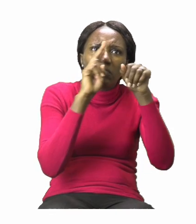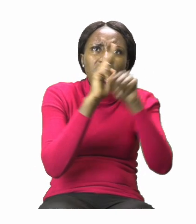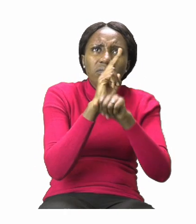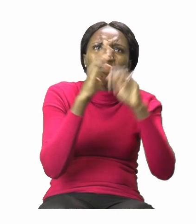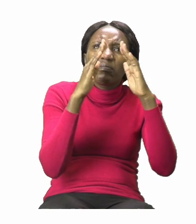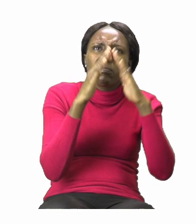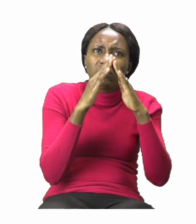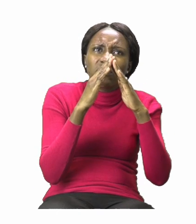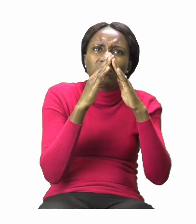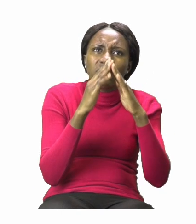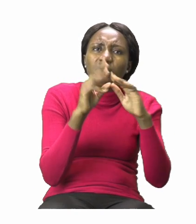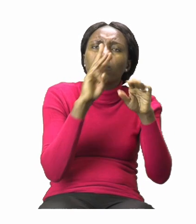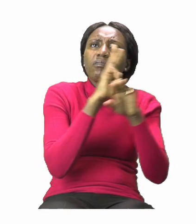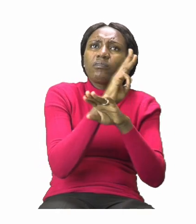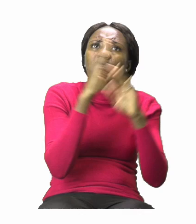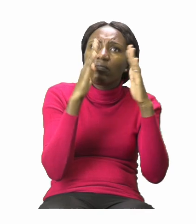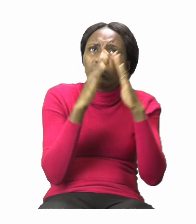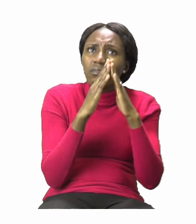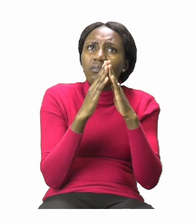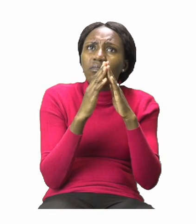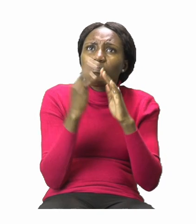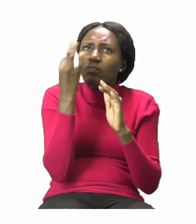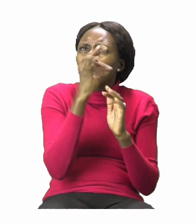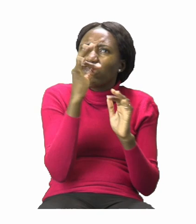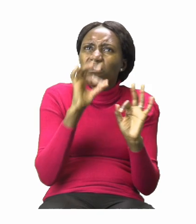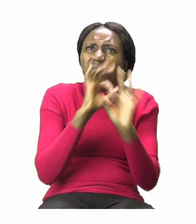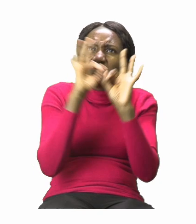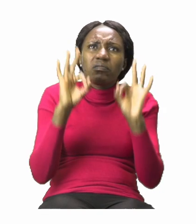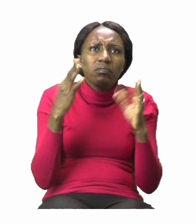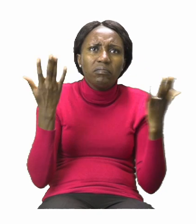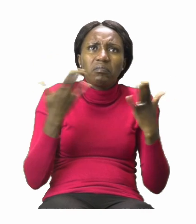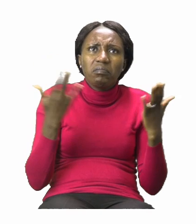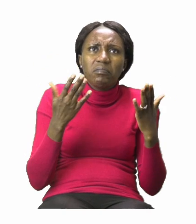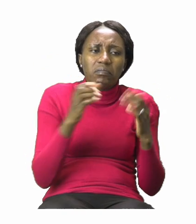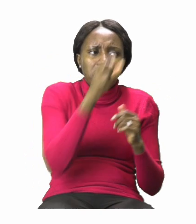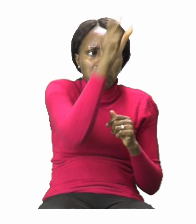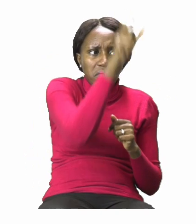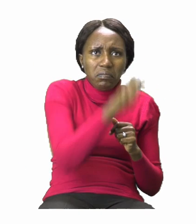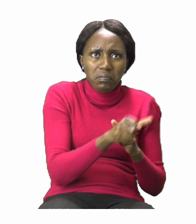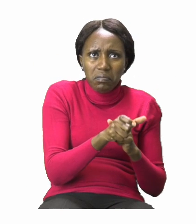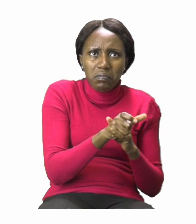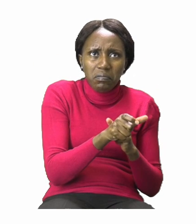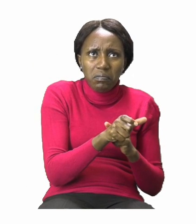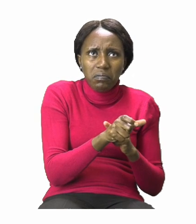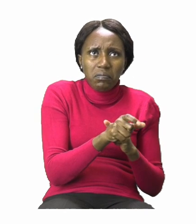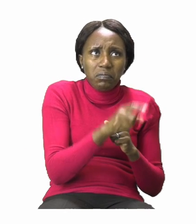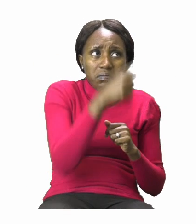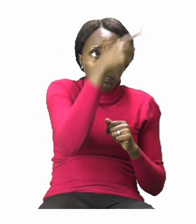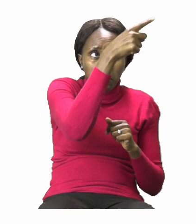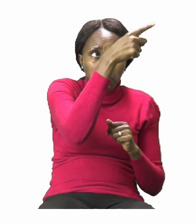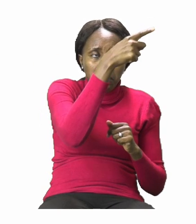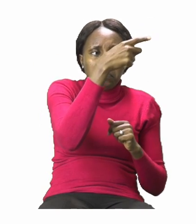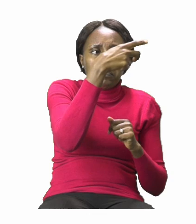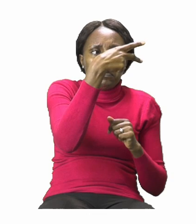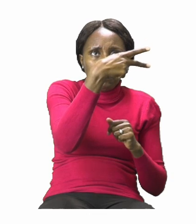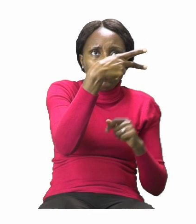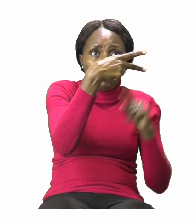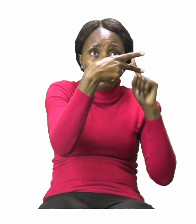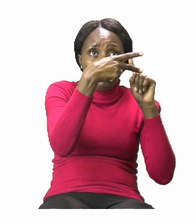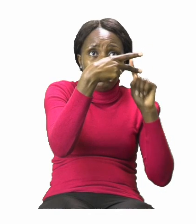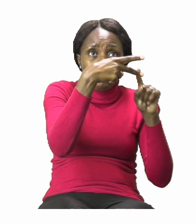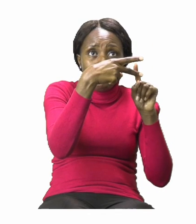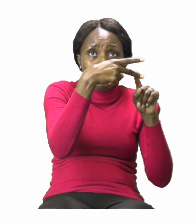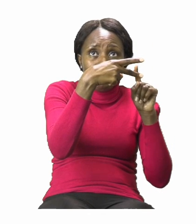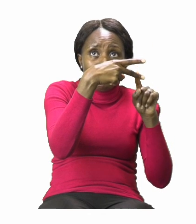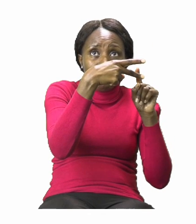house, or the third house? If you said that they are next to